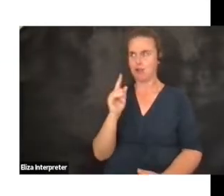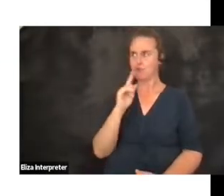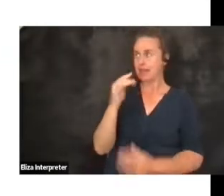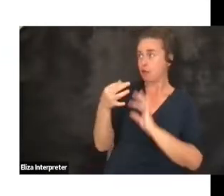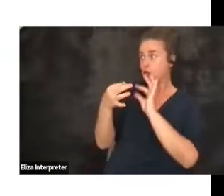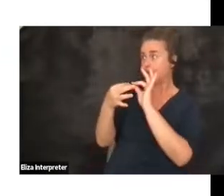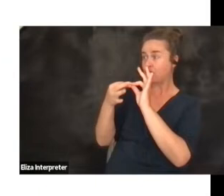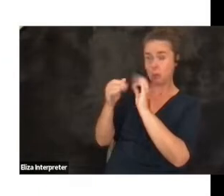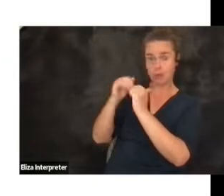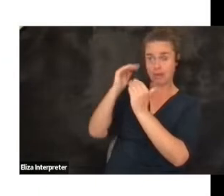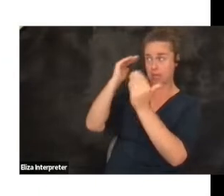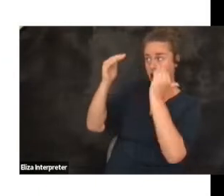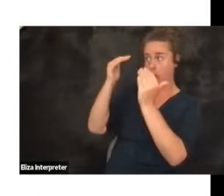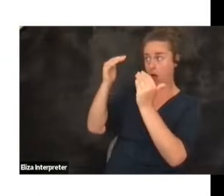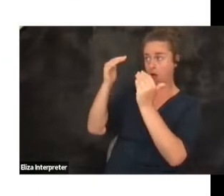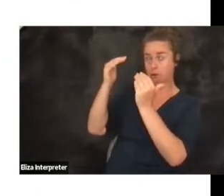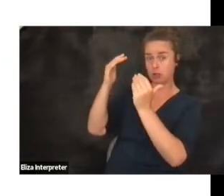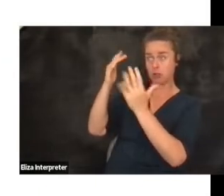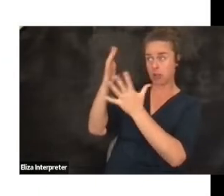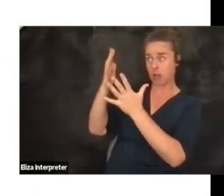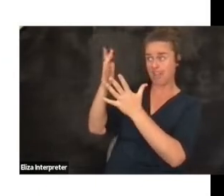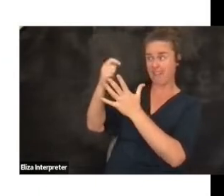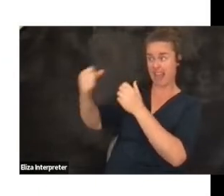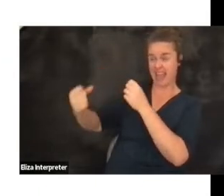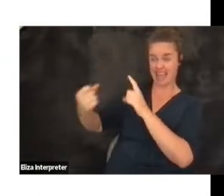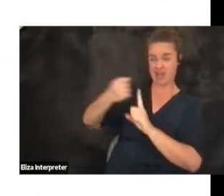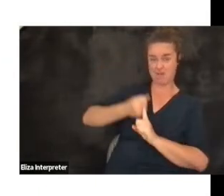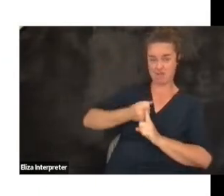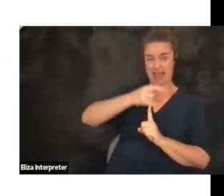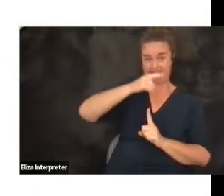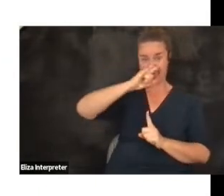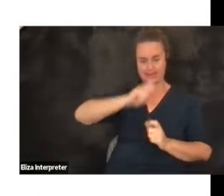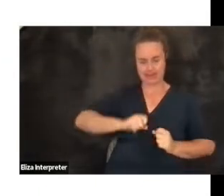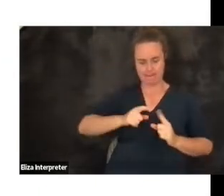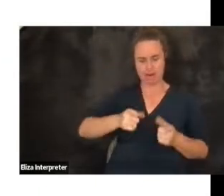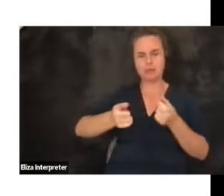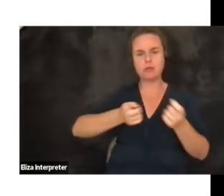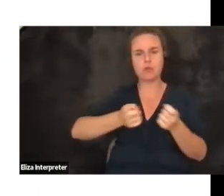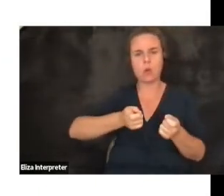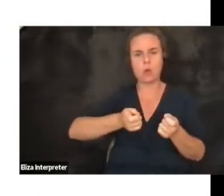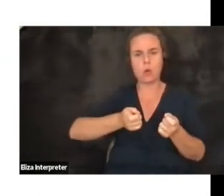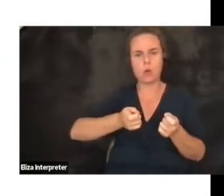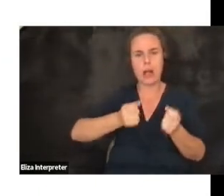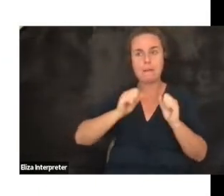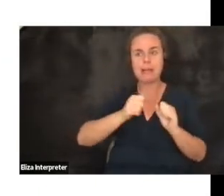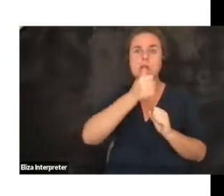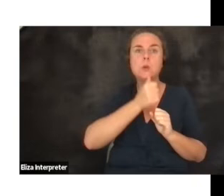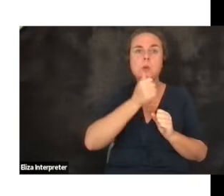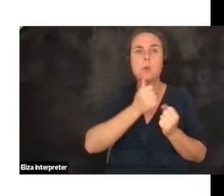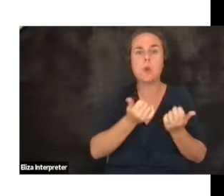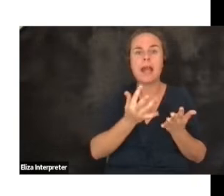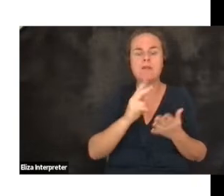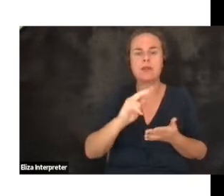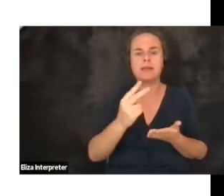made a big difference in terms of the kids' impulse control, in terms of their ability to wait for that